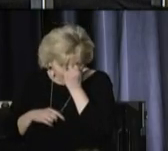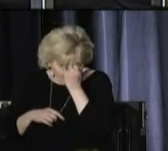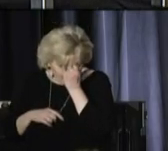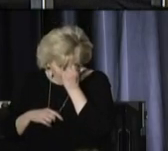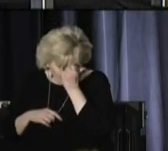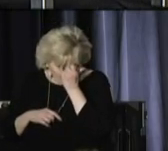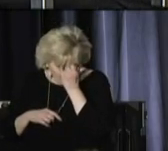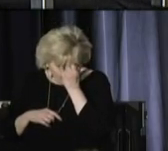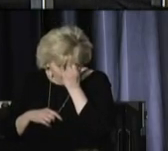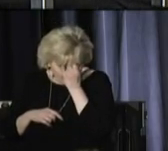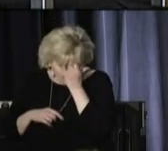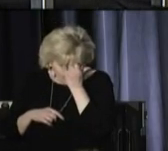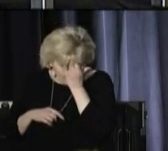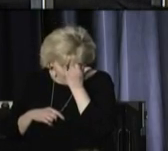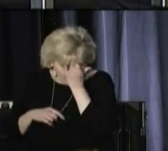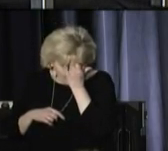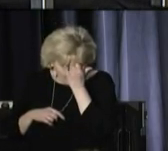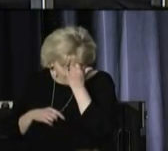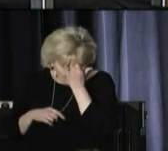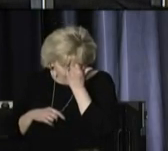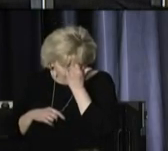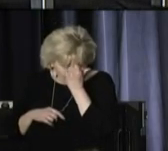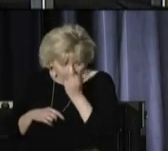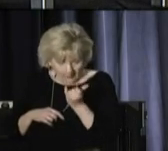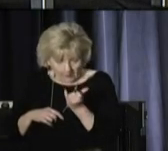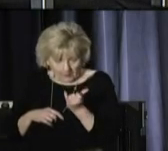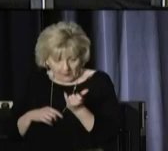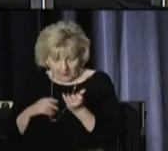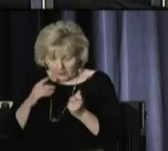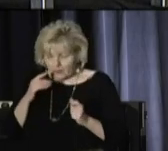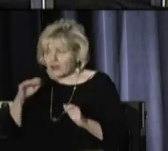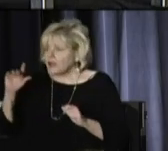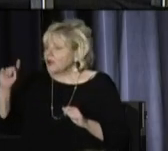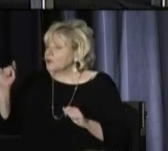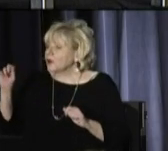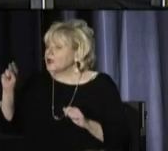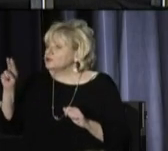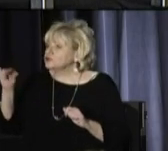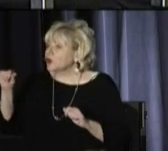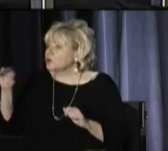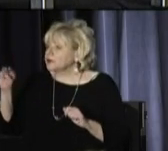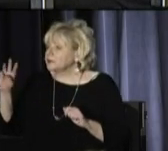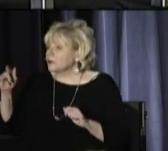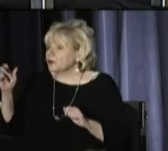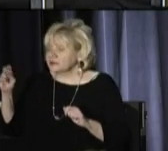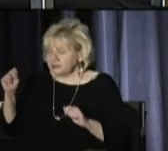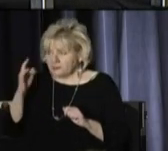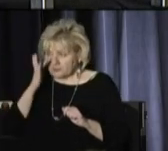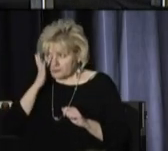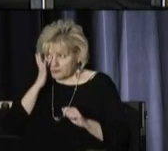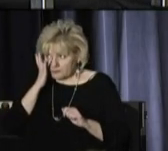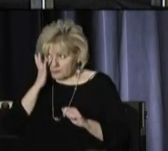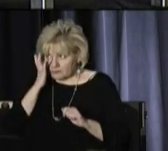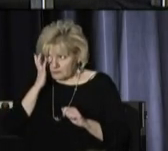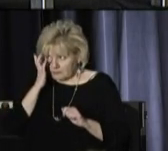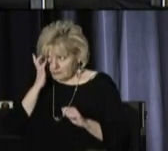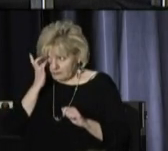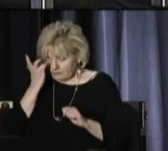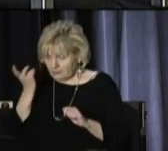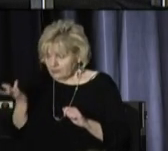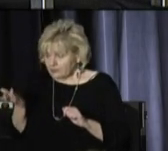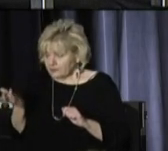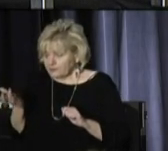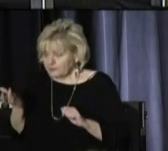When she was asked about, when Toni Morrison was asked about, she was asked this question, like whether or